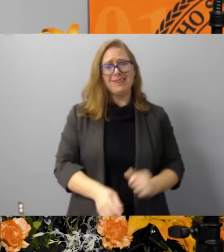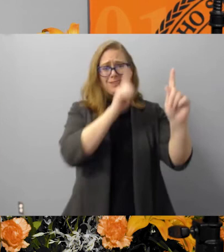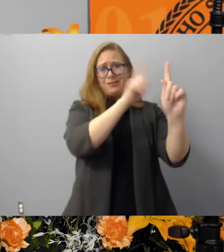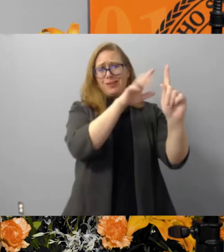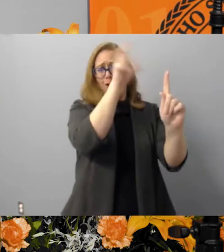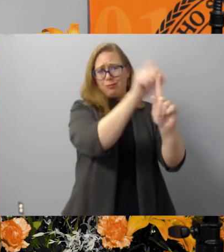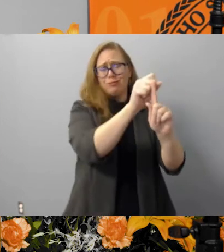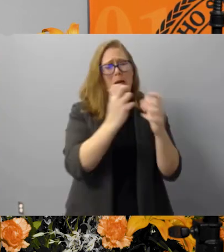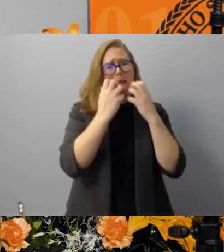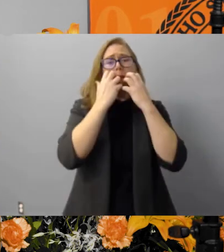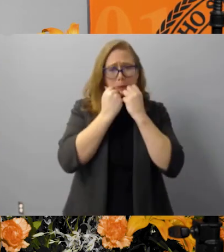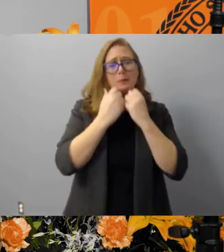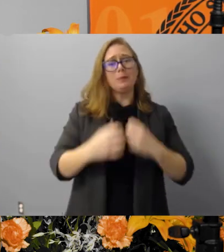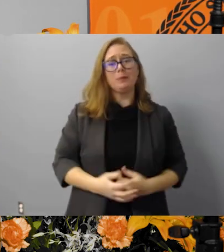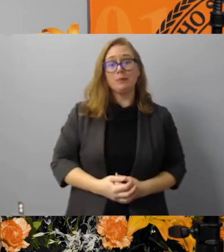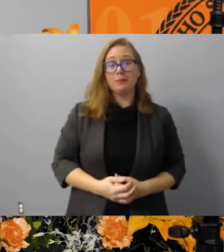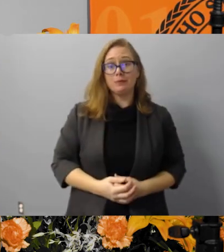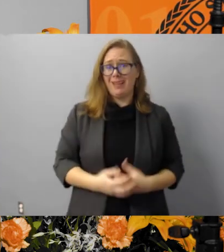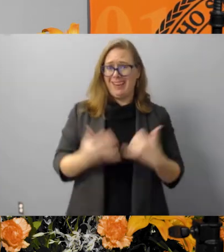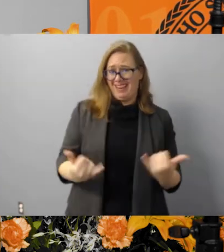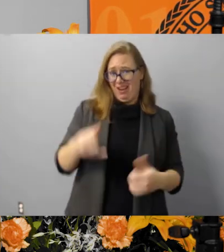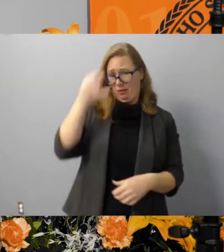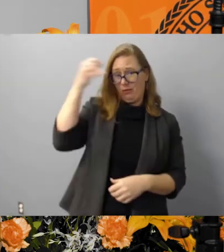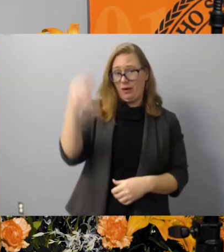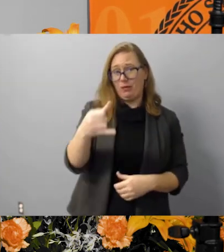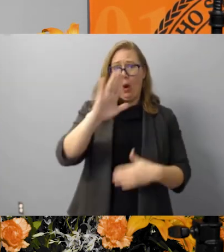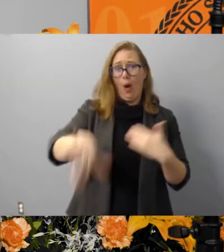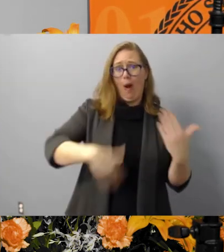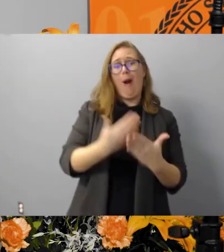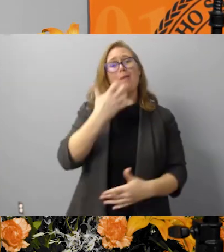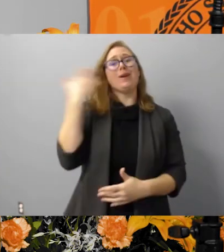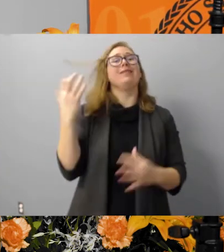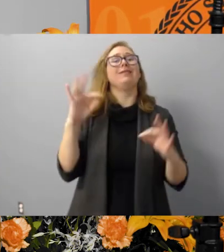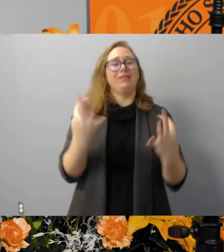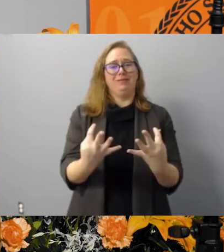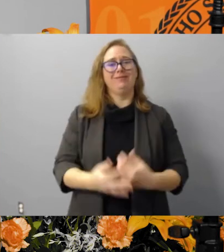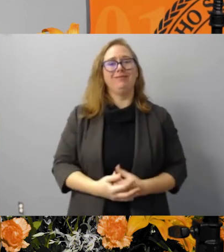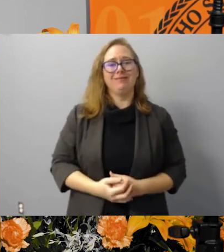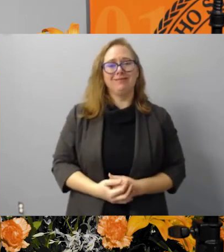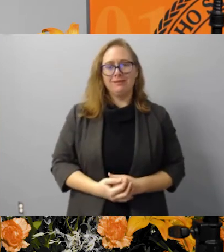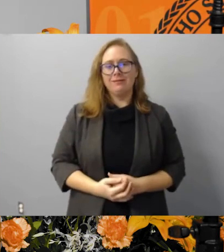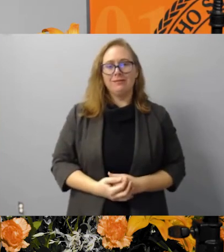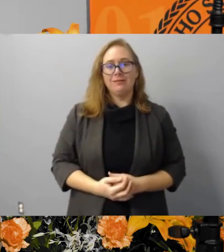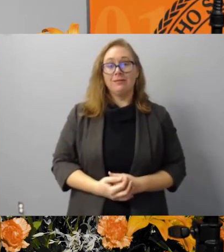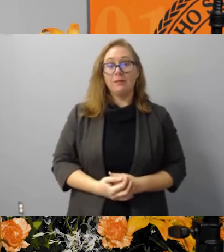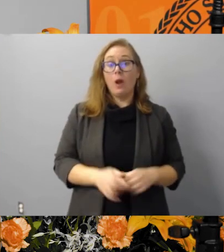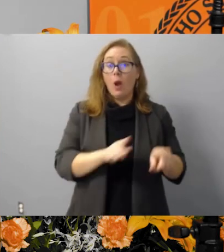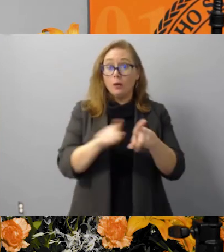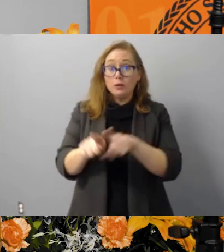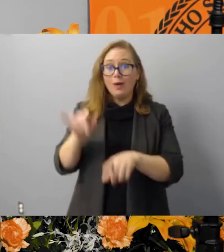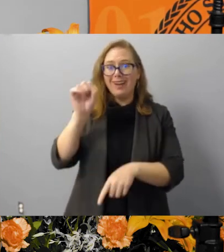the Bengal family, and you are also forever a member of the Idaho State University Alumni